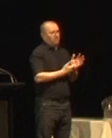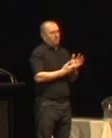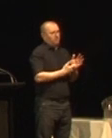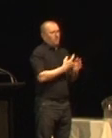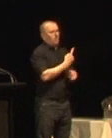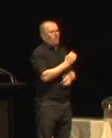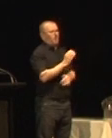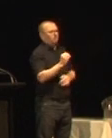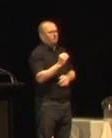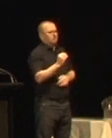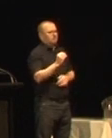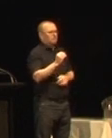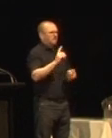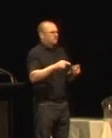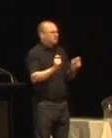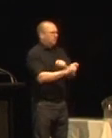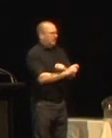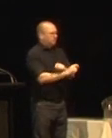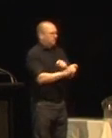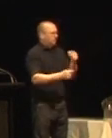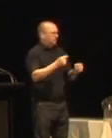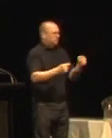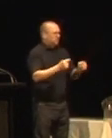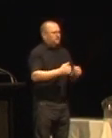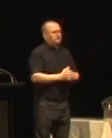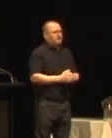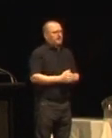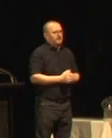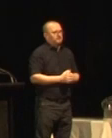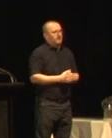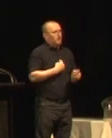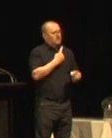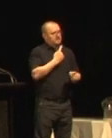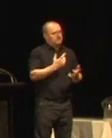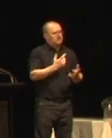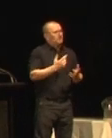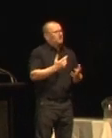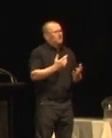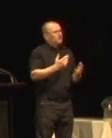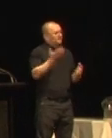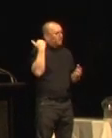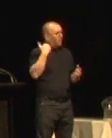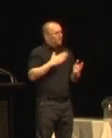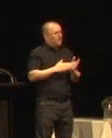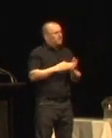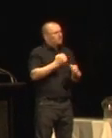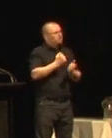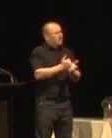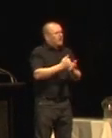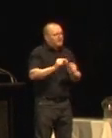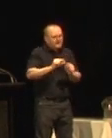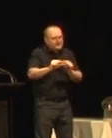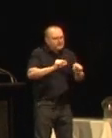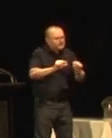competition, grant competition. The idea was, what if instead of giving out a lot of little grants, the MacArthur Foundation would hand one grant